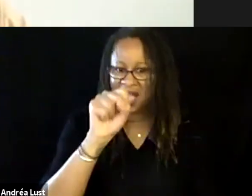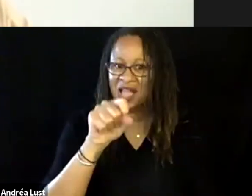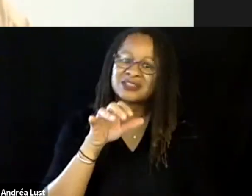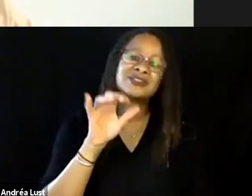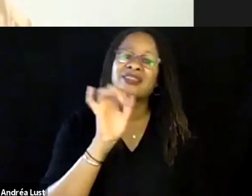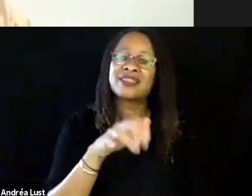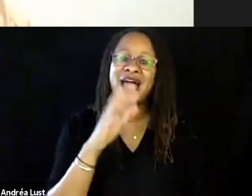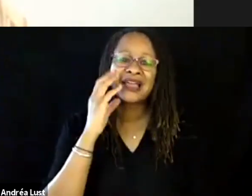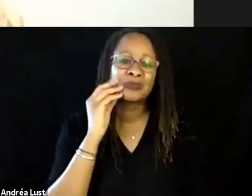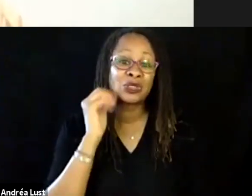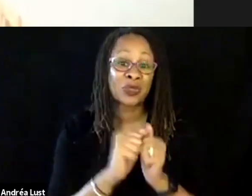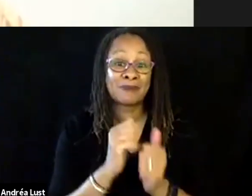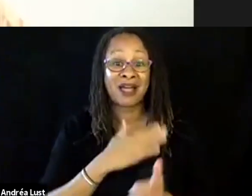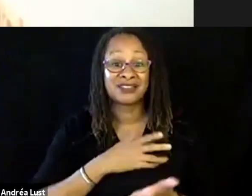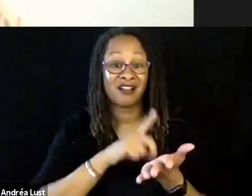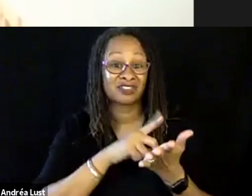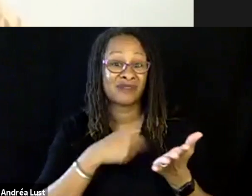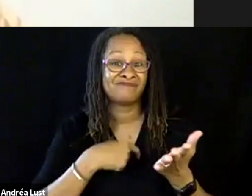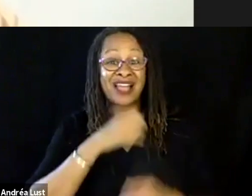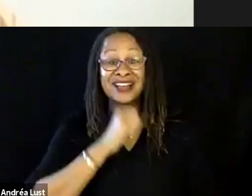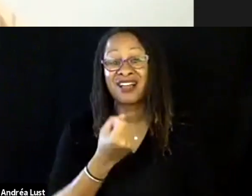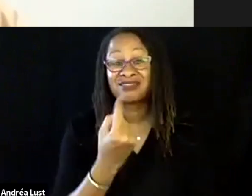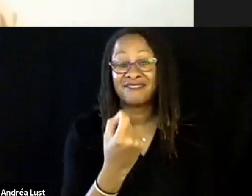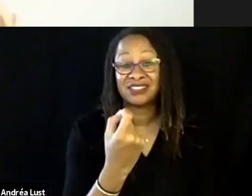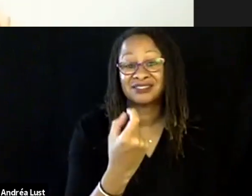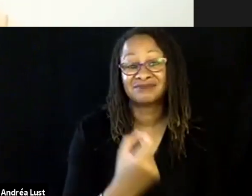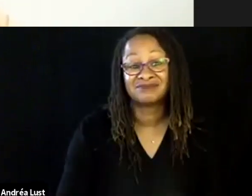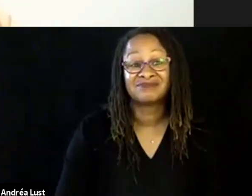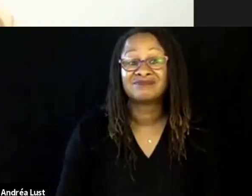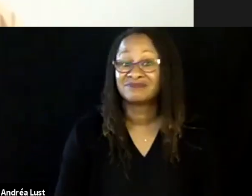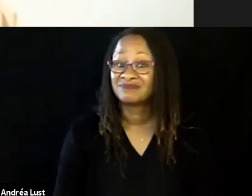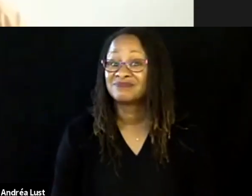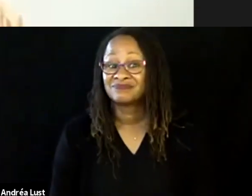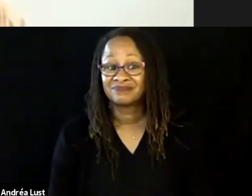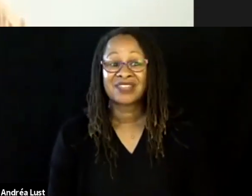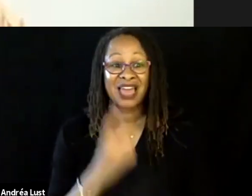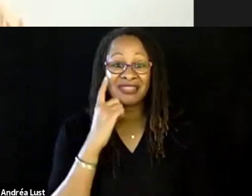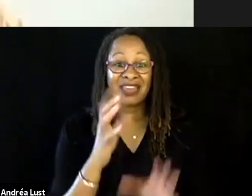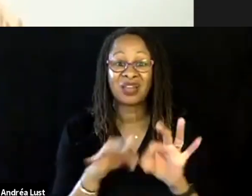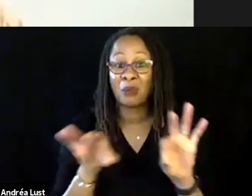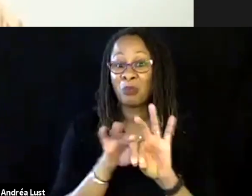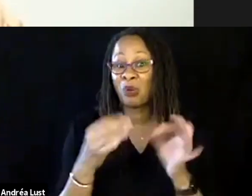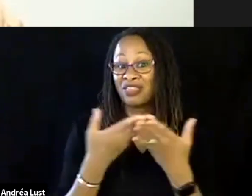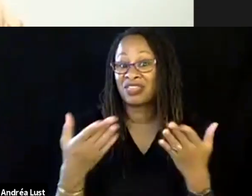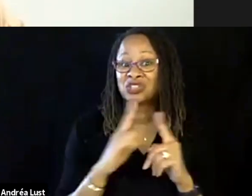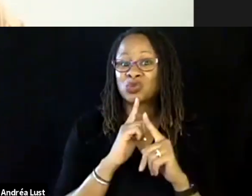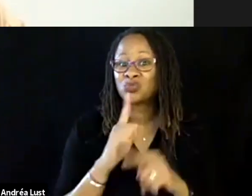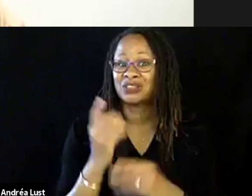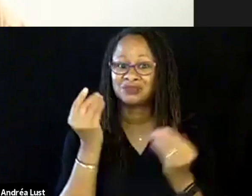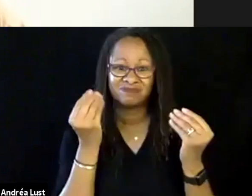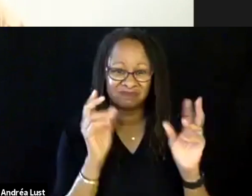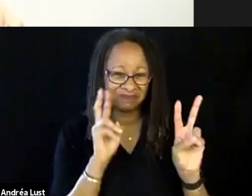that experience with my doctor happened when I was 11. And I think an important thing to really